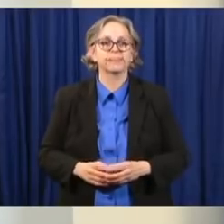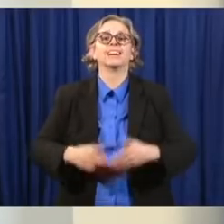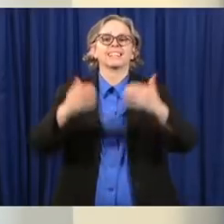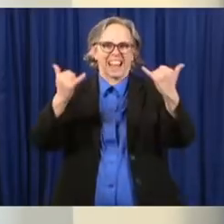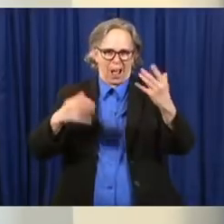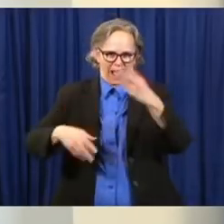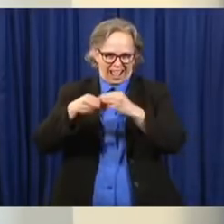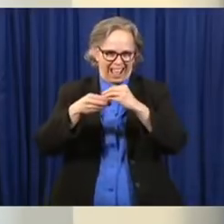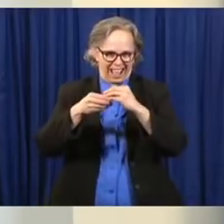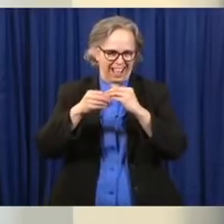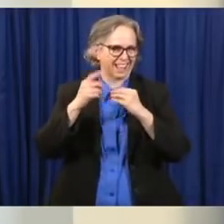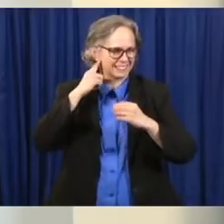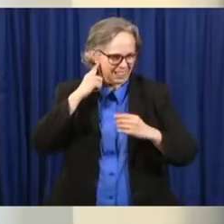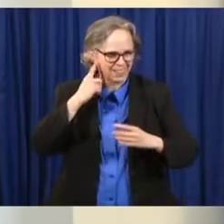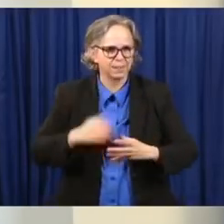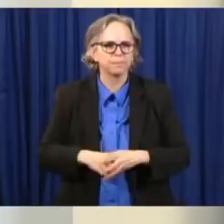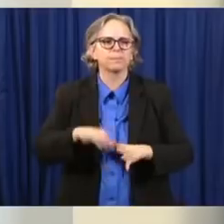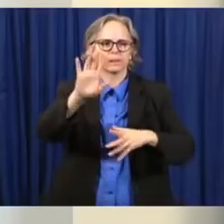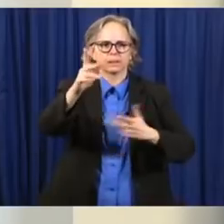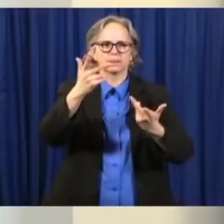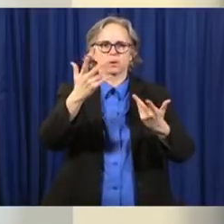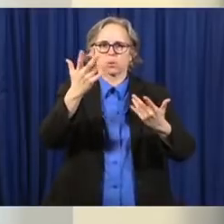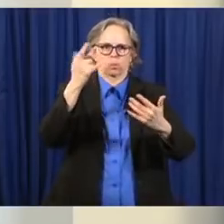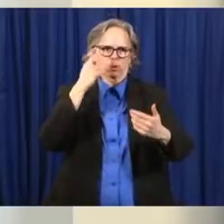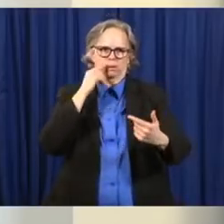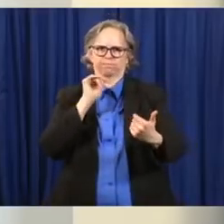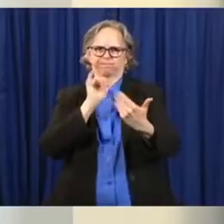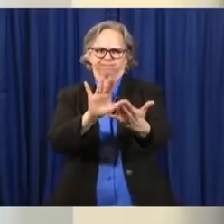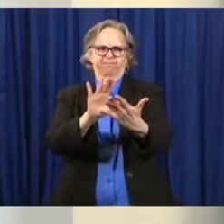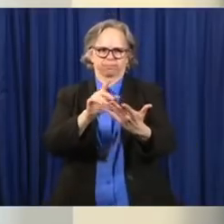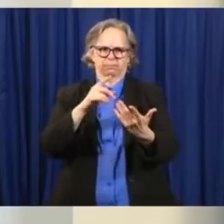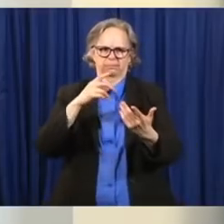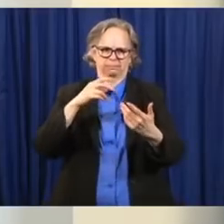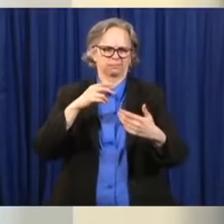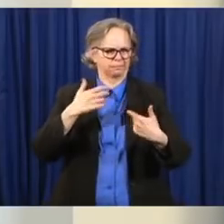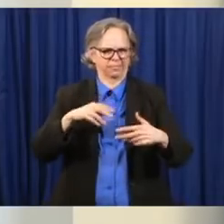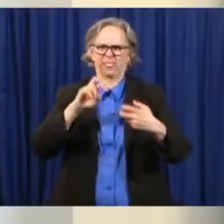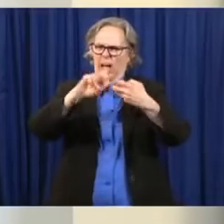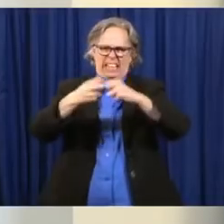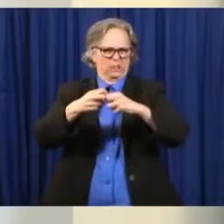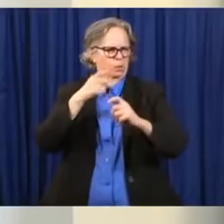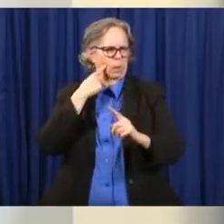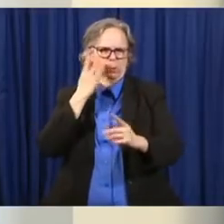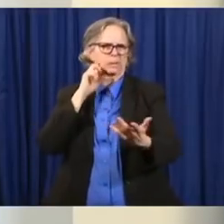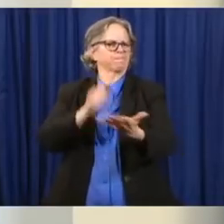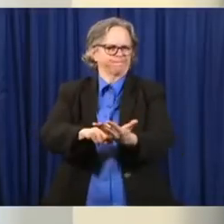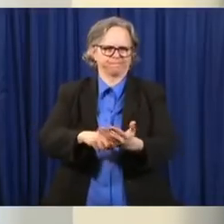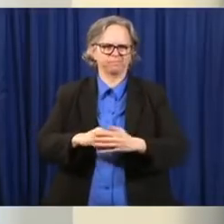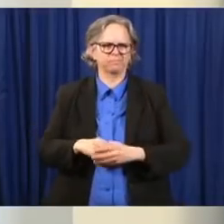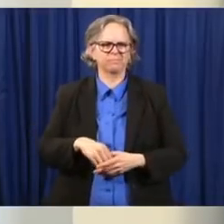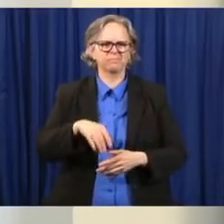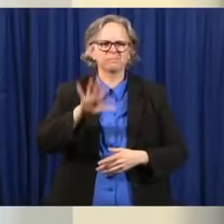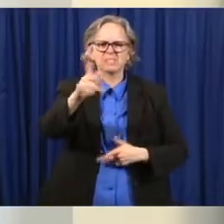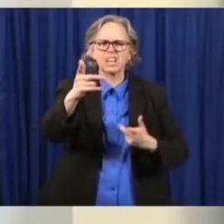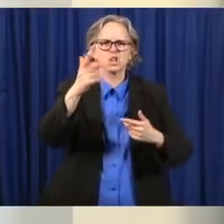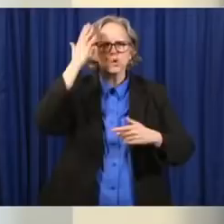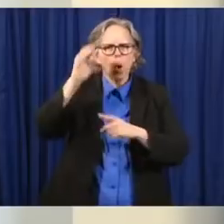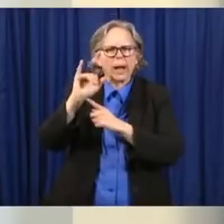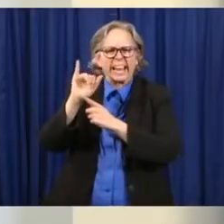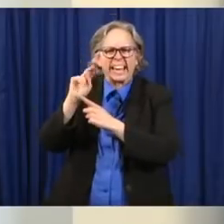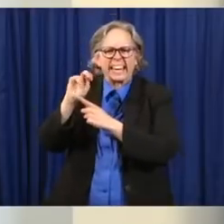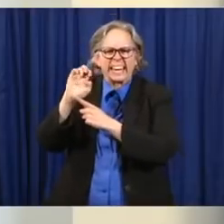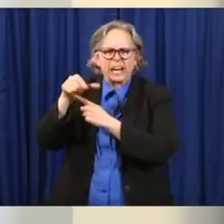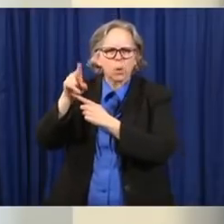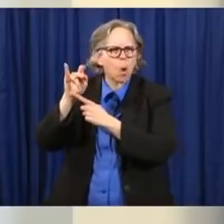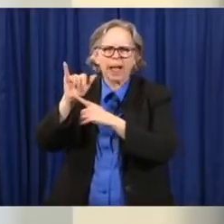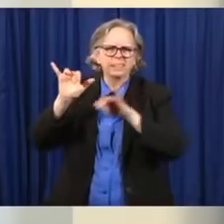Illustrating the issues we face, the disparities we have been living with all too long. It's also an opportunity for us